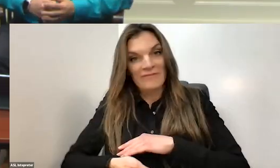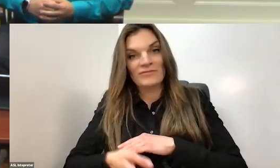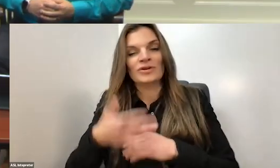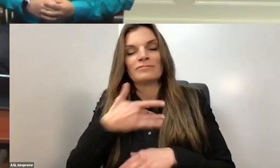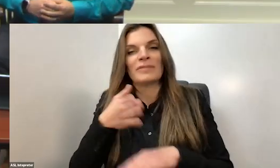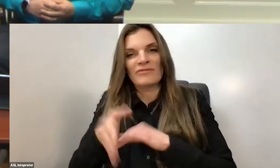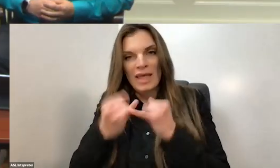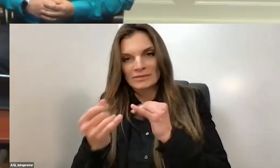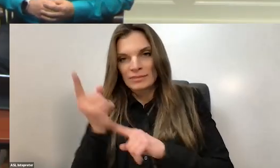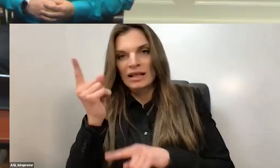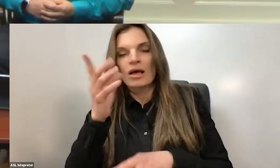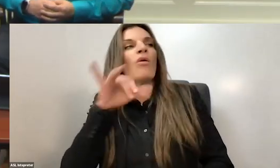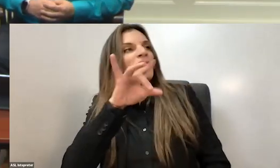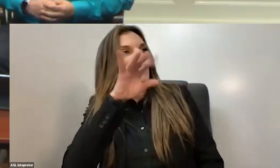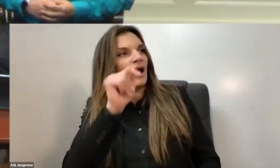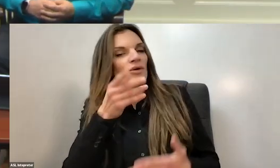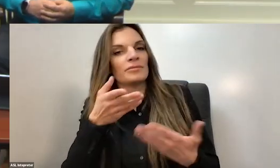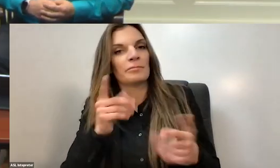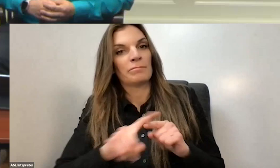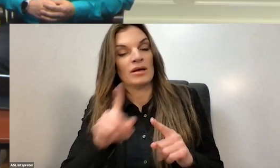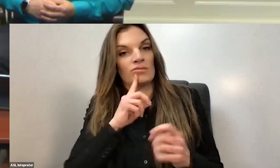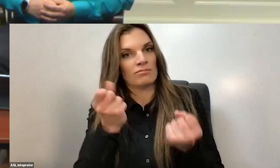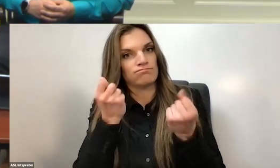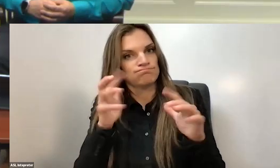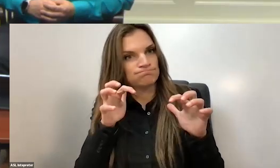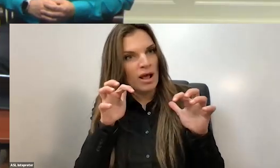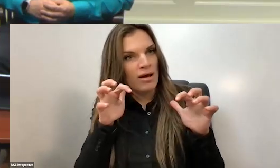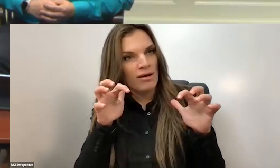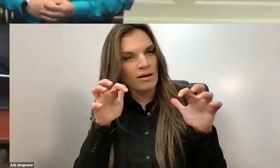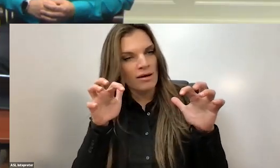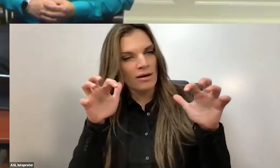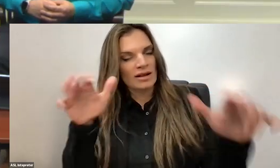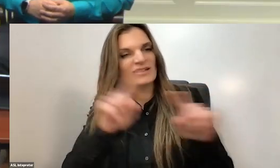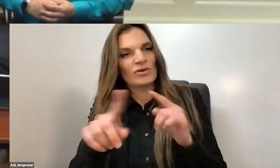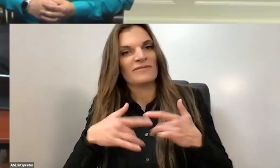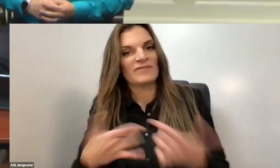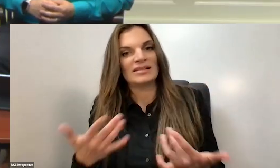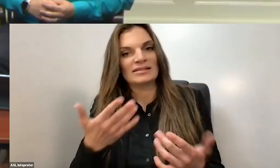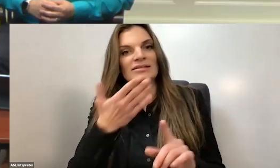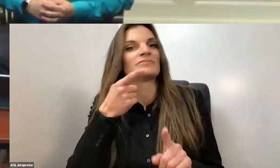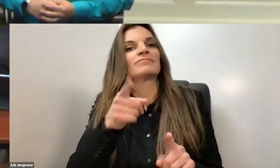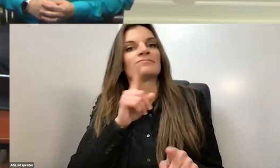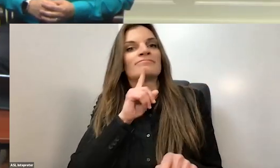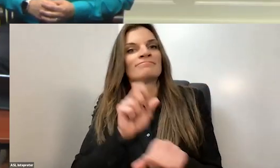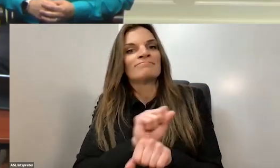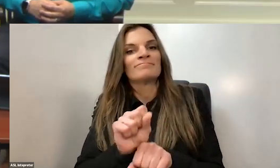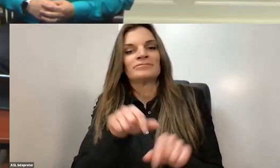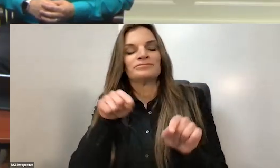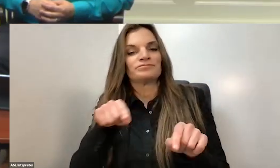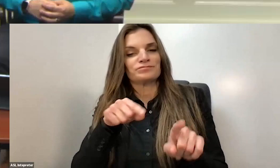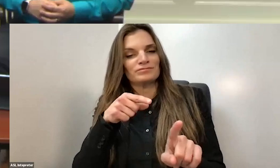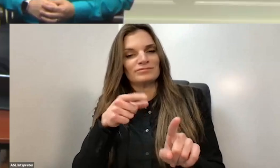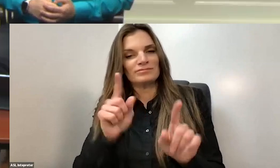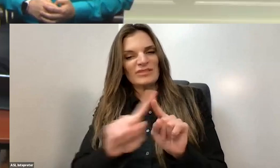And what's really exciting to me is the number of events that are happening in different languages, because G is global. And so